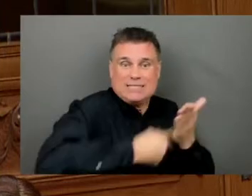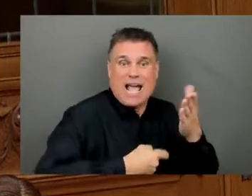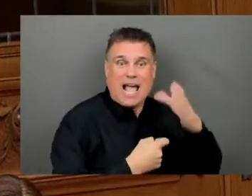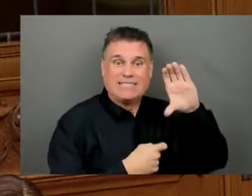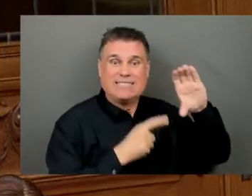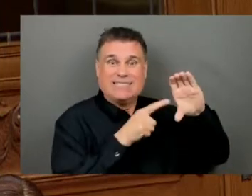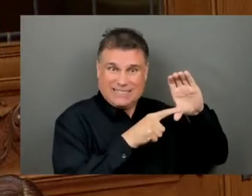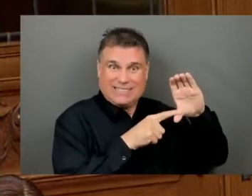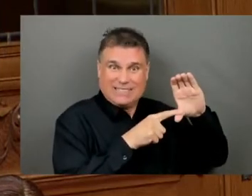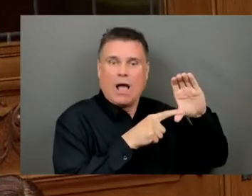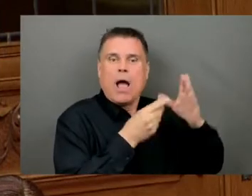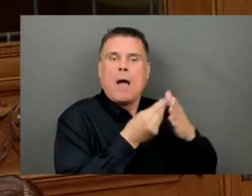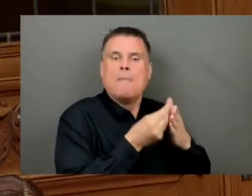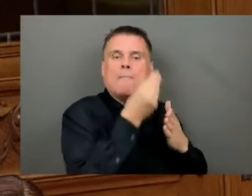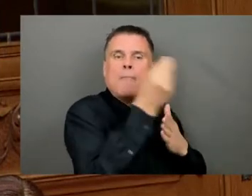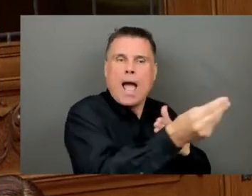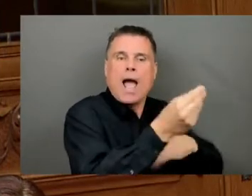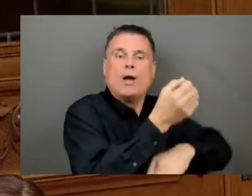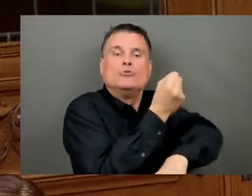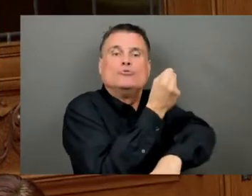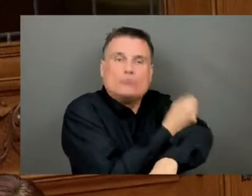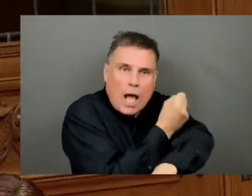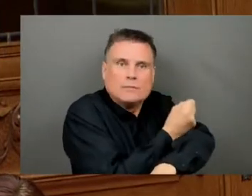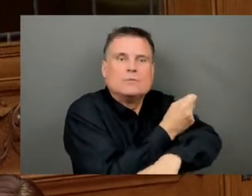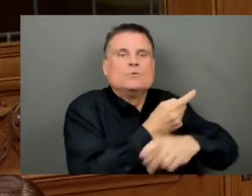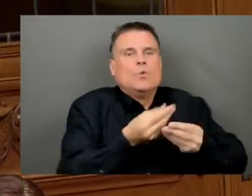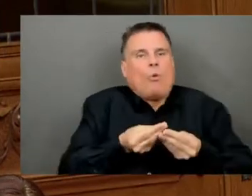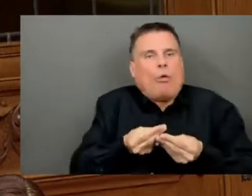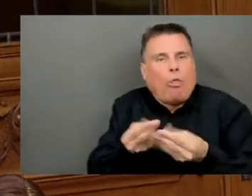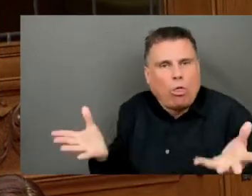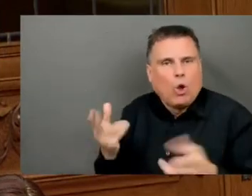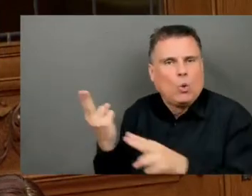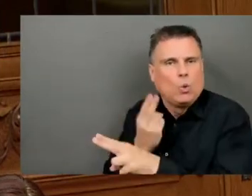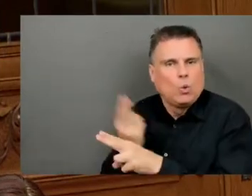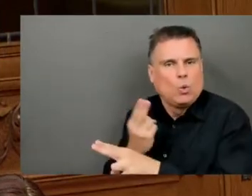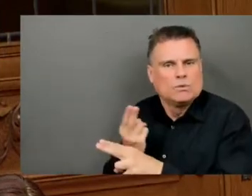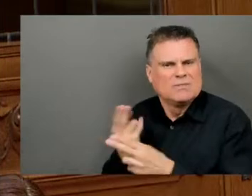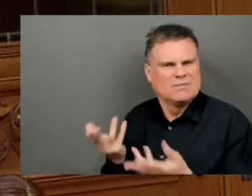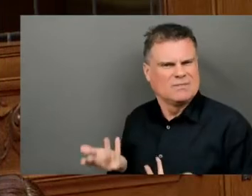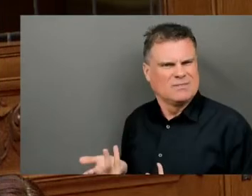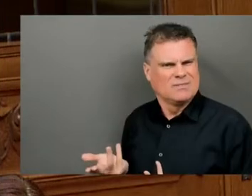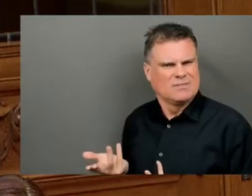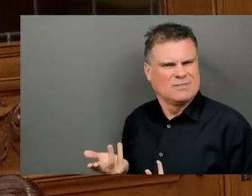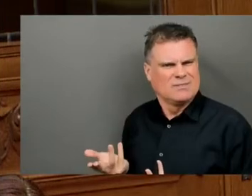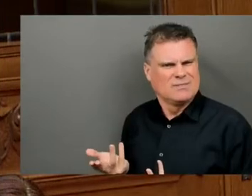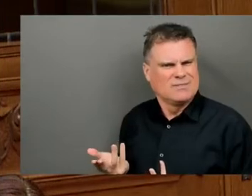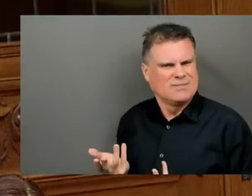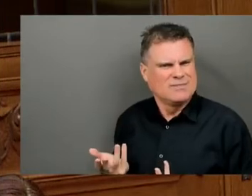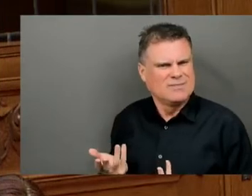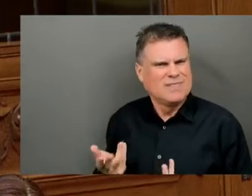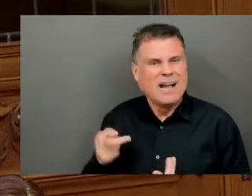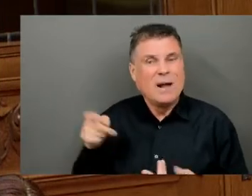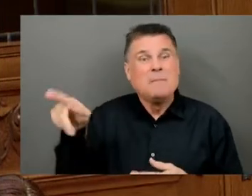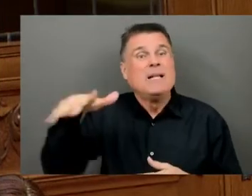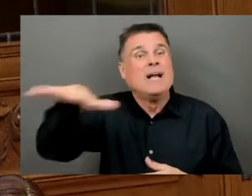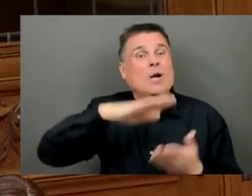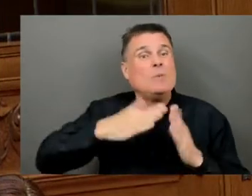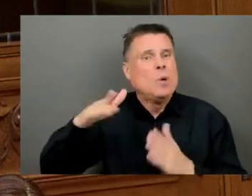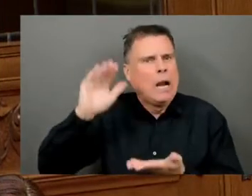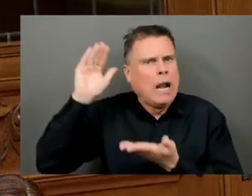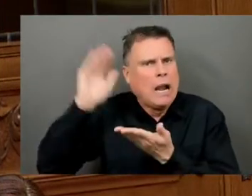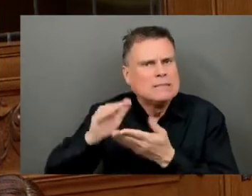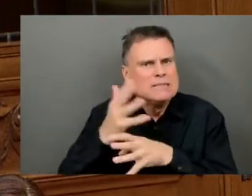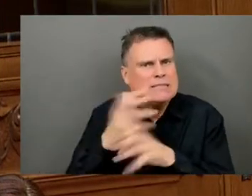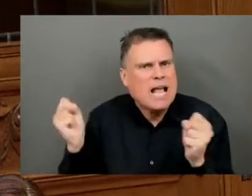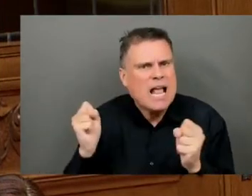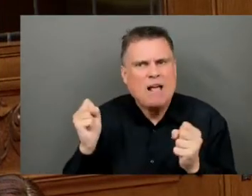crime, more chaos, and fewer safe streets for people and families. Who would have seen this coming, Mr. Speaker, other than anyone